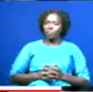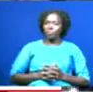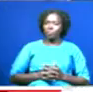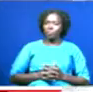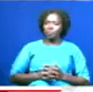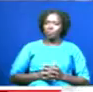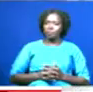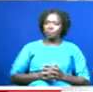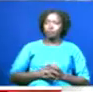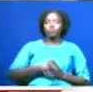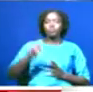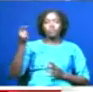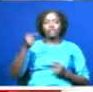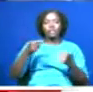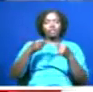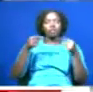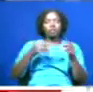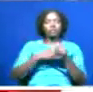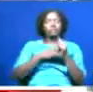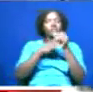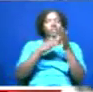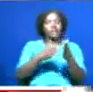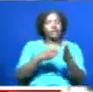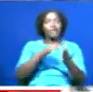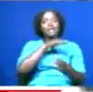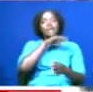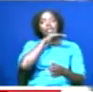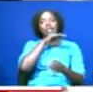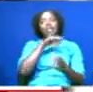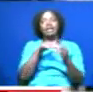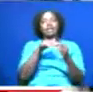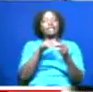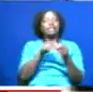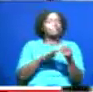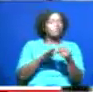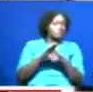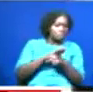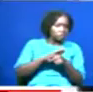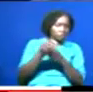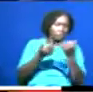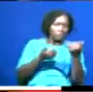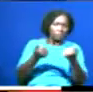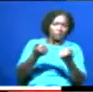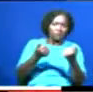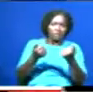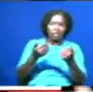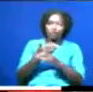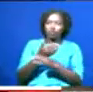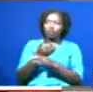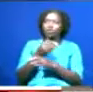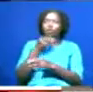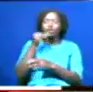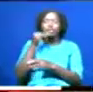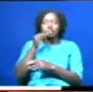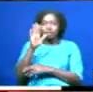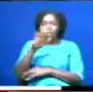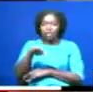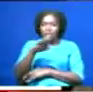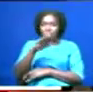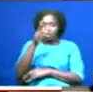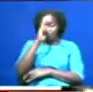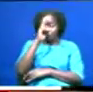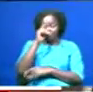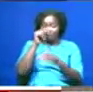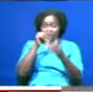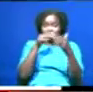Kenya's opposition leader Raila Odinga led a convoy of vehicles across residential estates after police blocked access